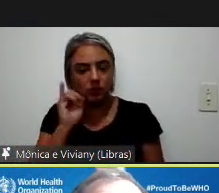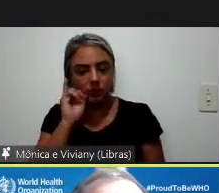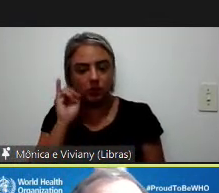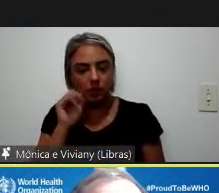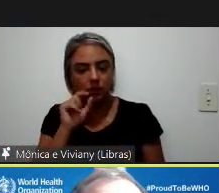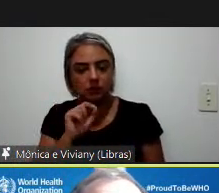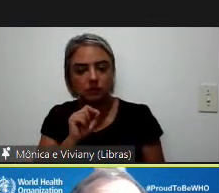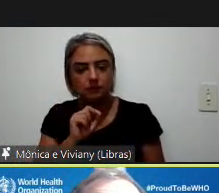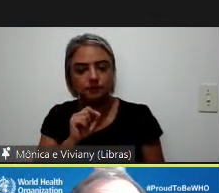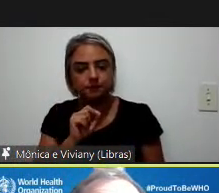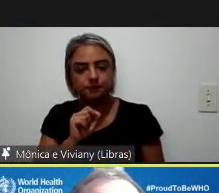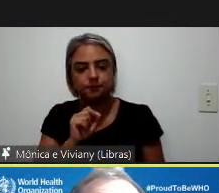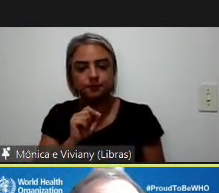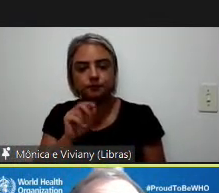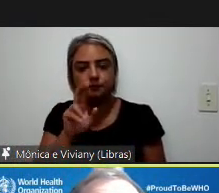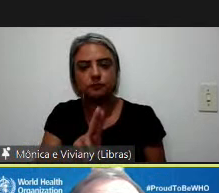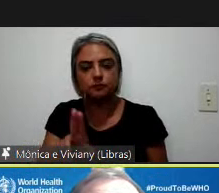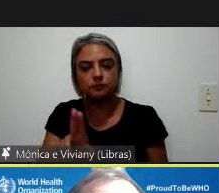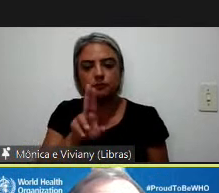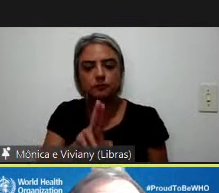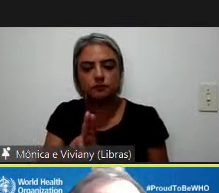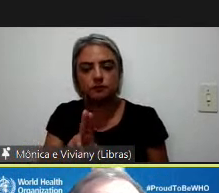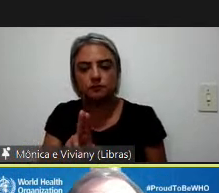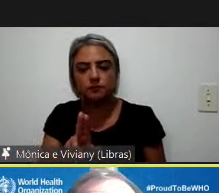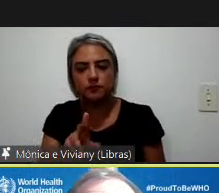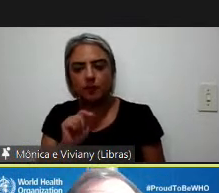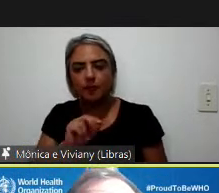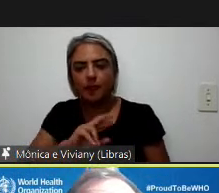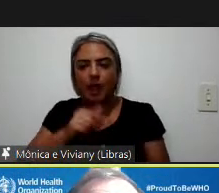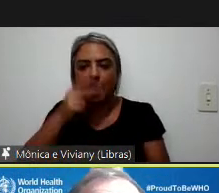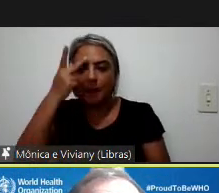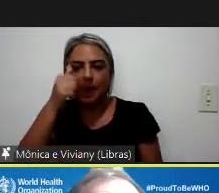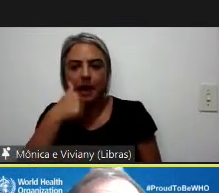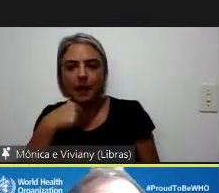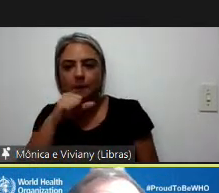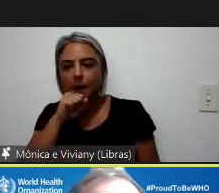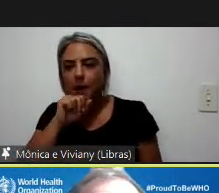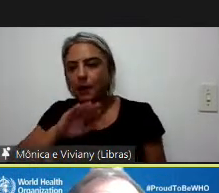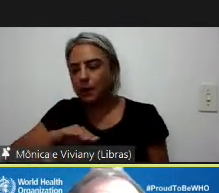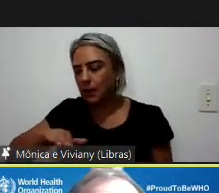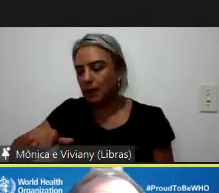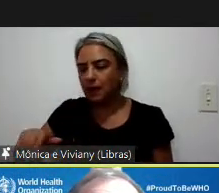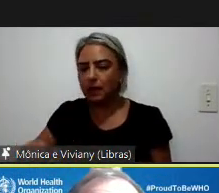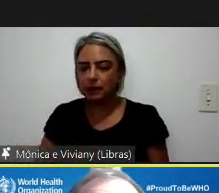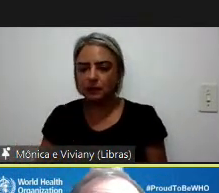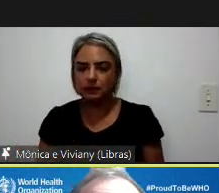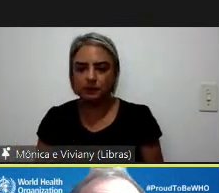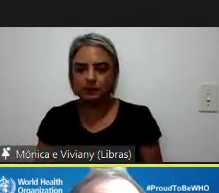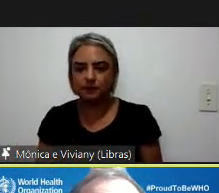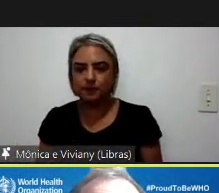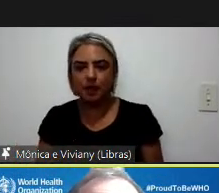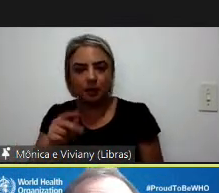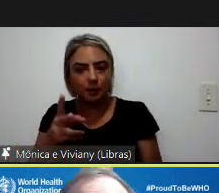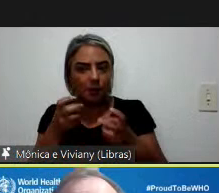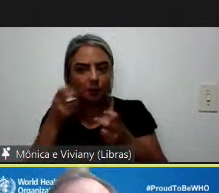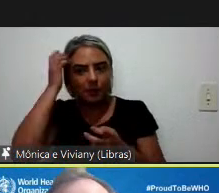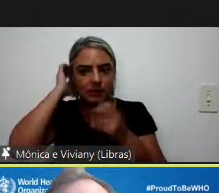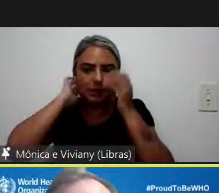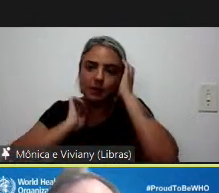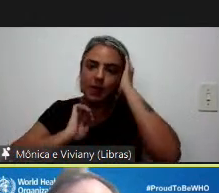the American region, it's about 70%. Some of the training is